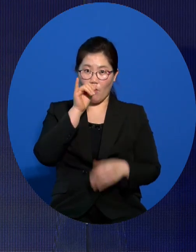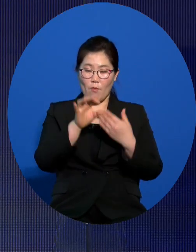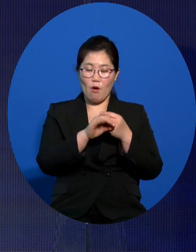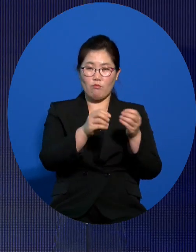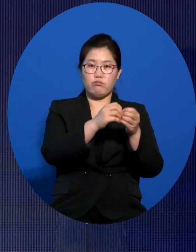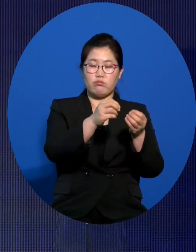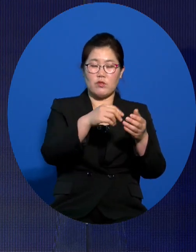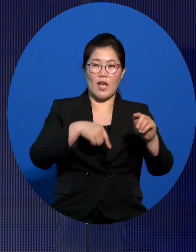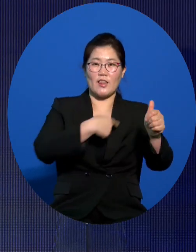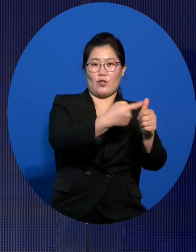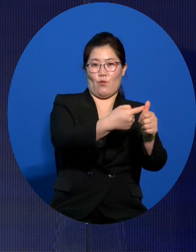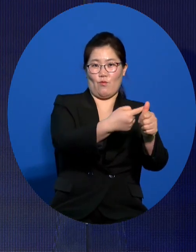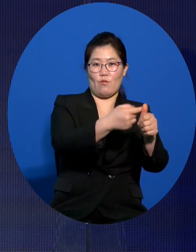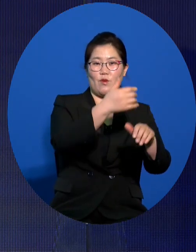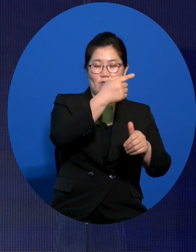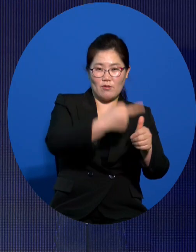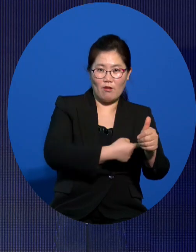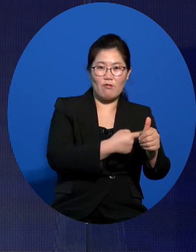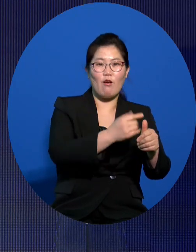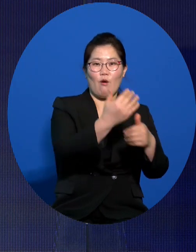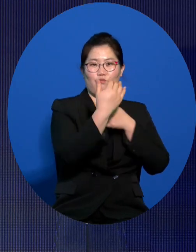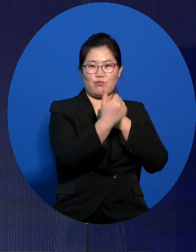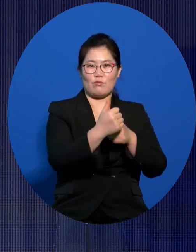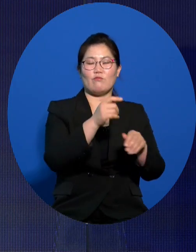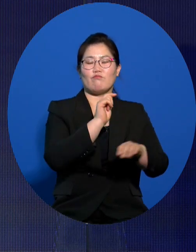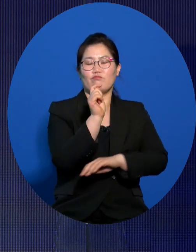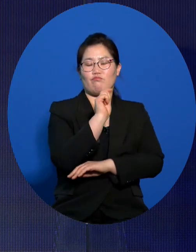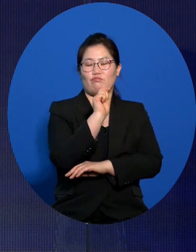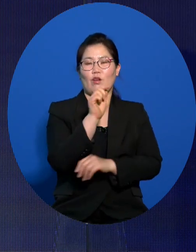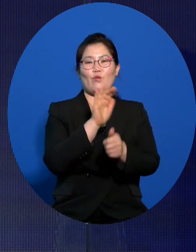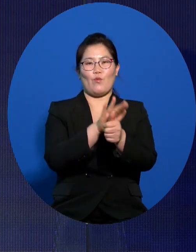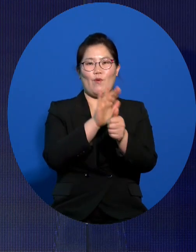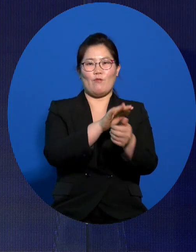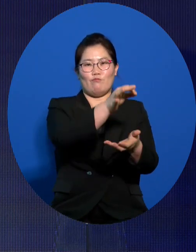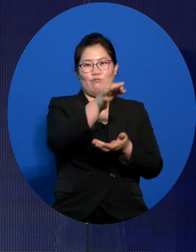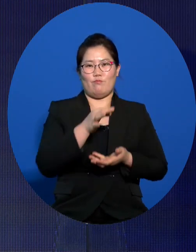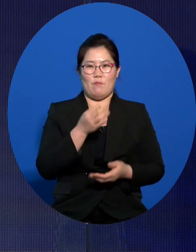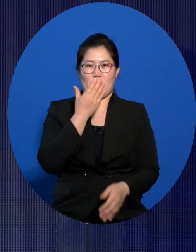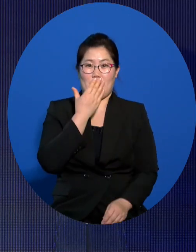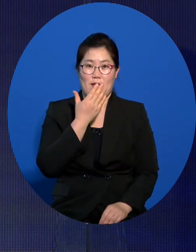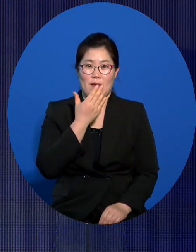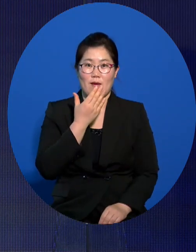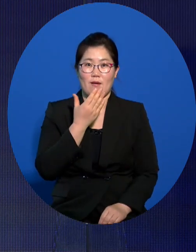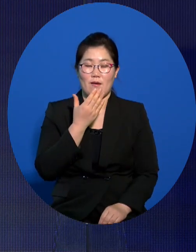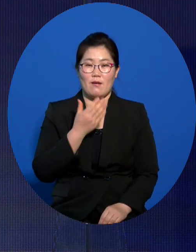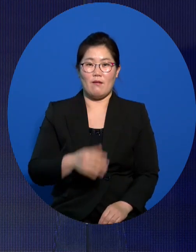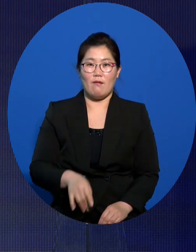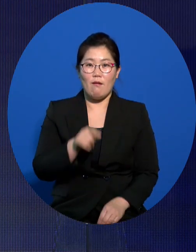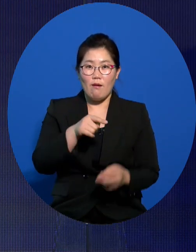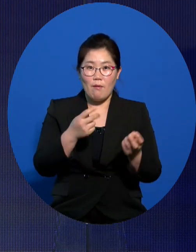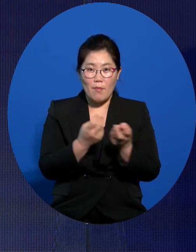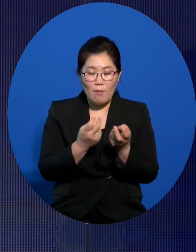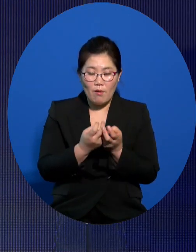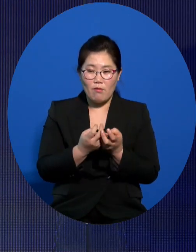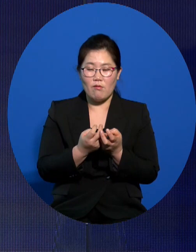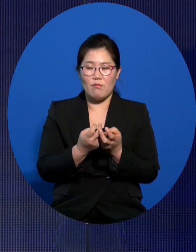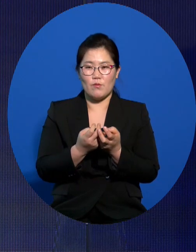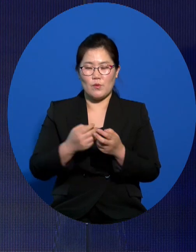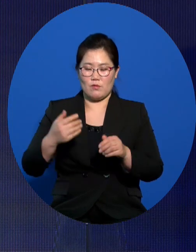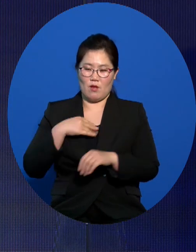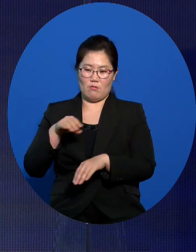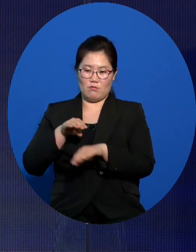have a car, you can use your vehicle to work.